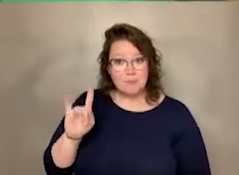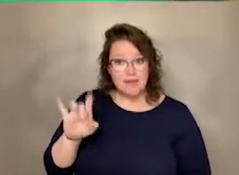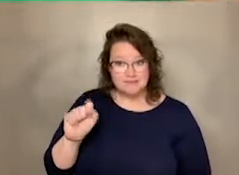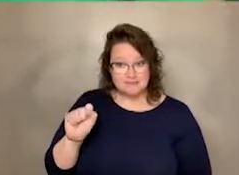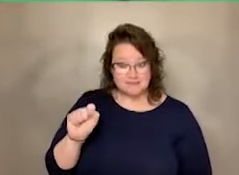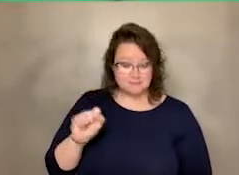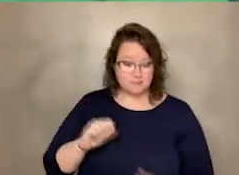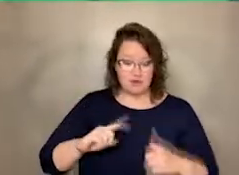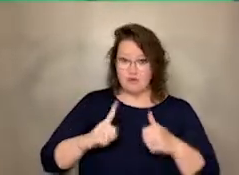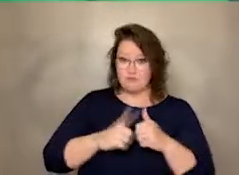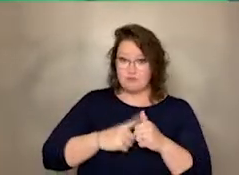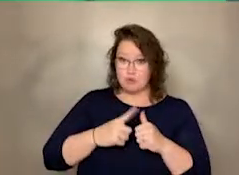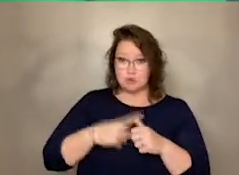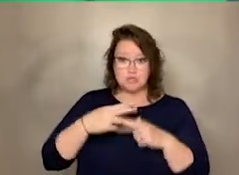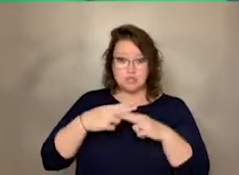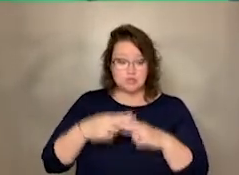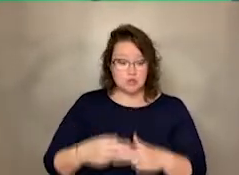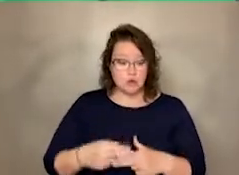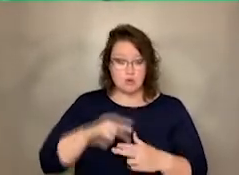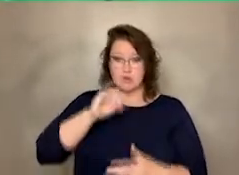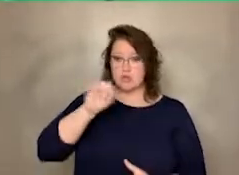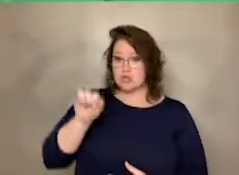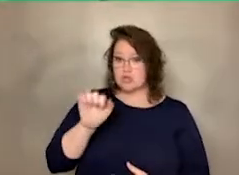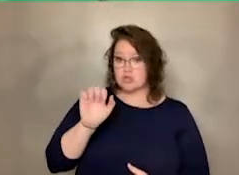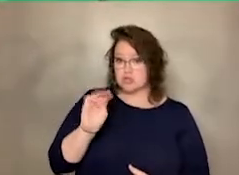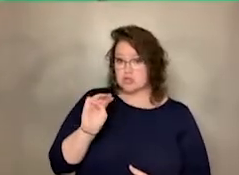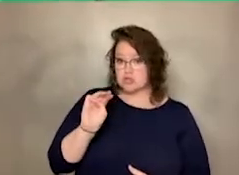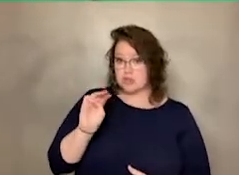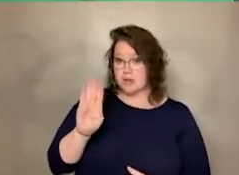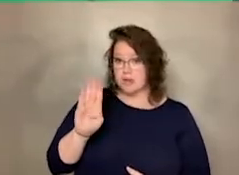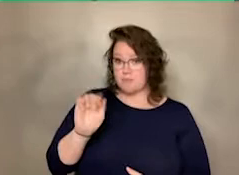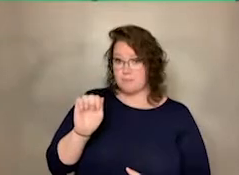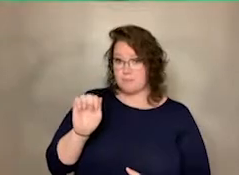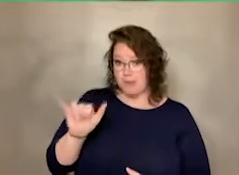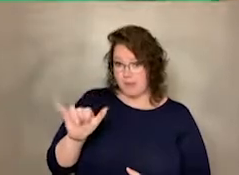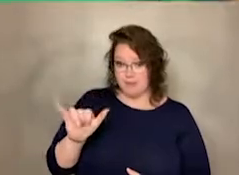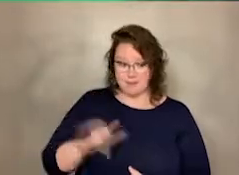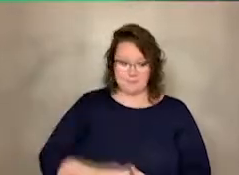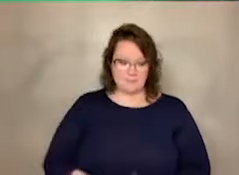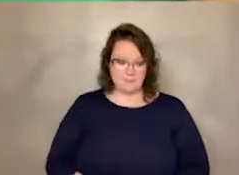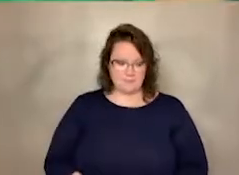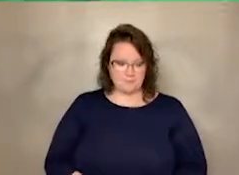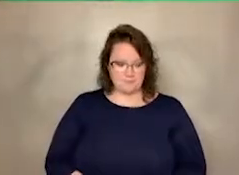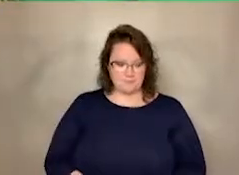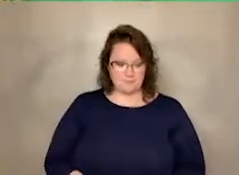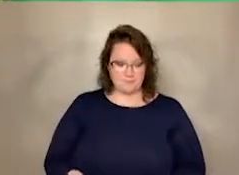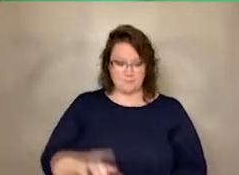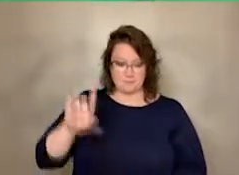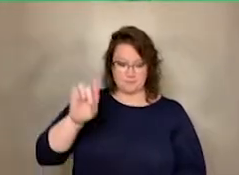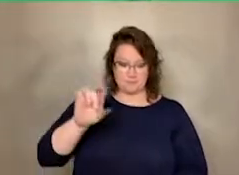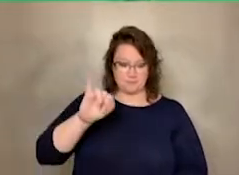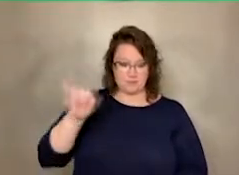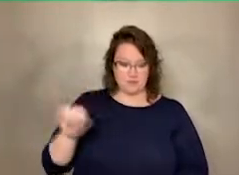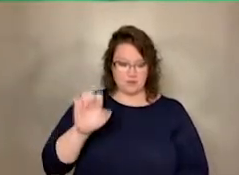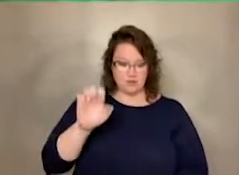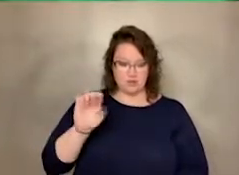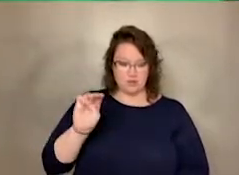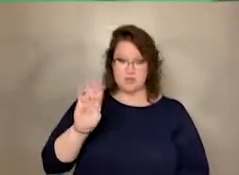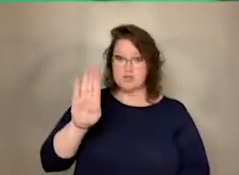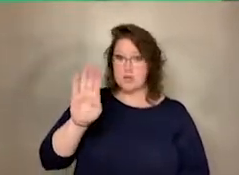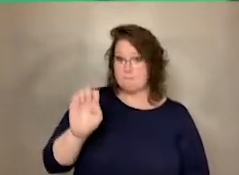first one is called a djembe. here, I can hold that for you. All right. Now, how do you say this word